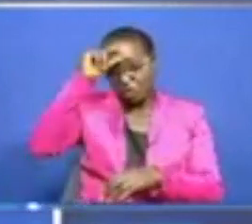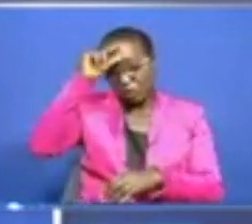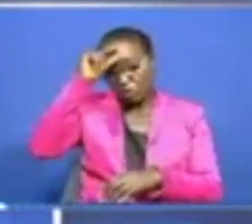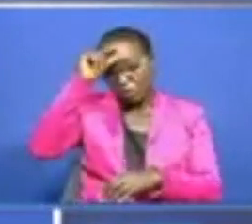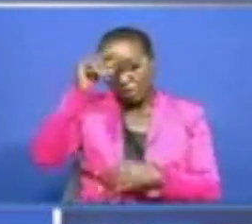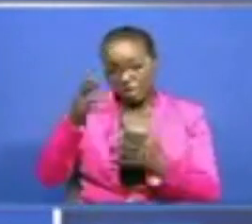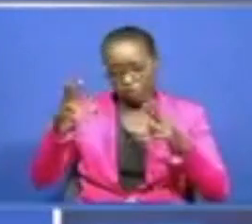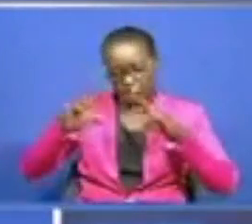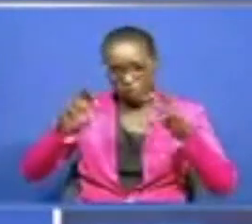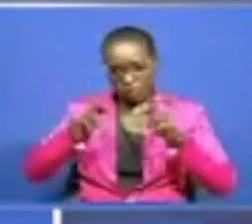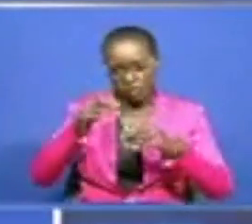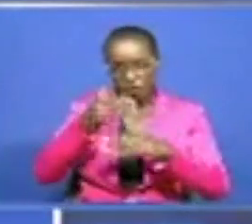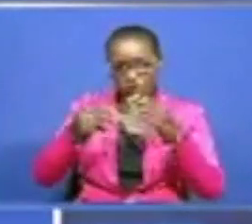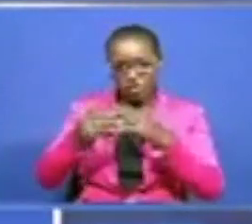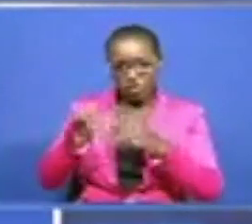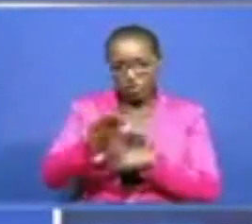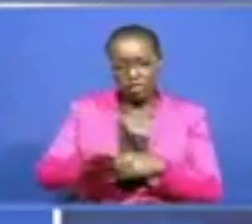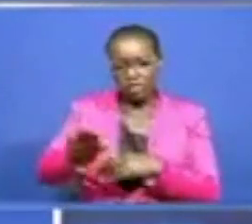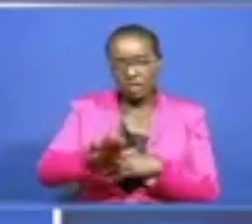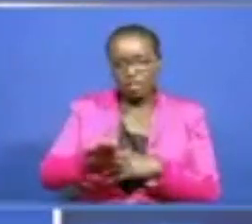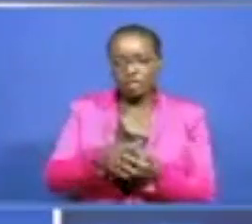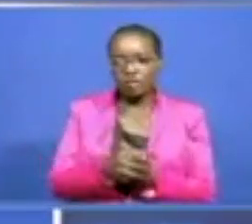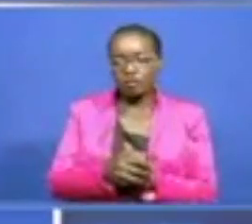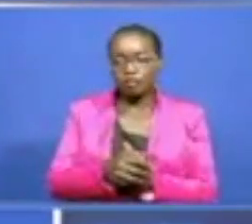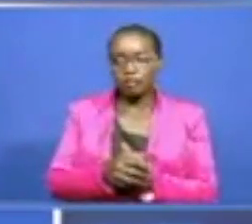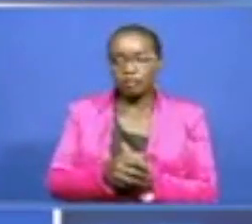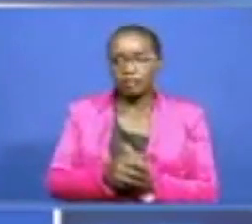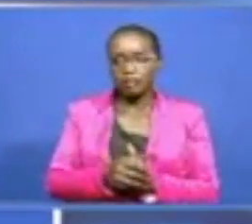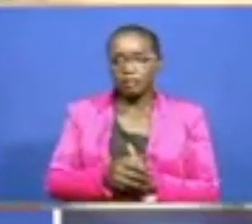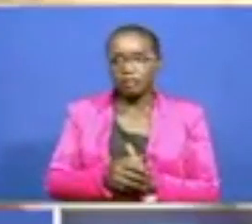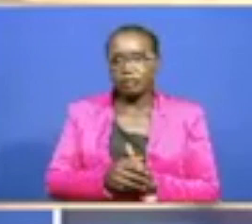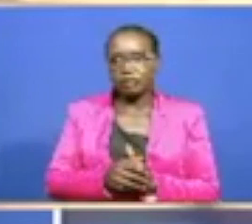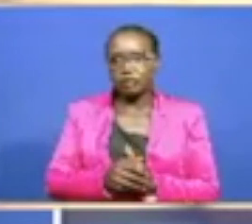undertake inspection of construction sites in the area.